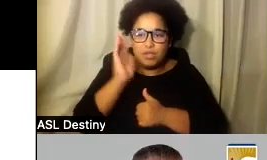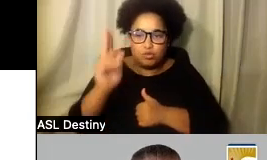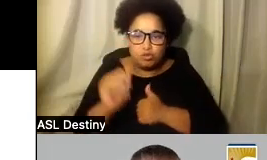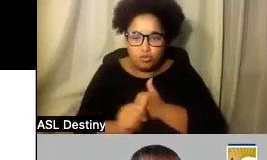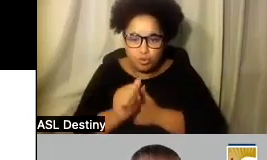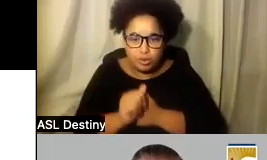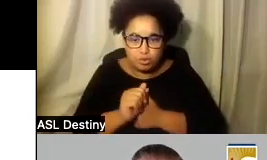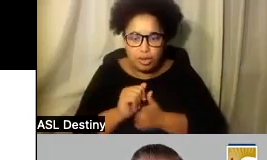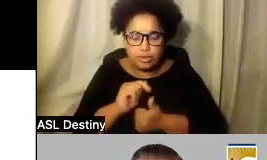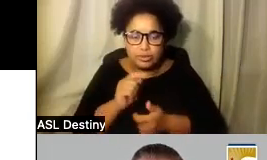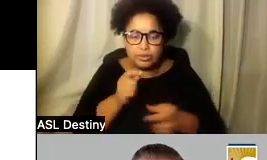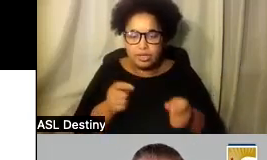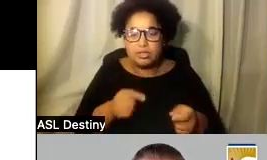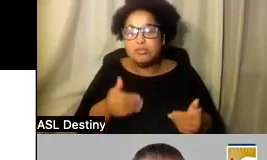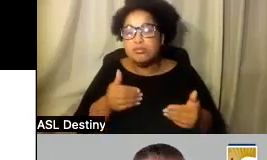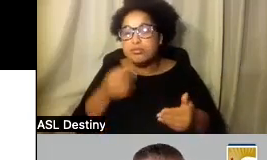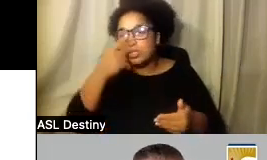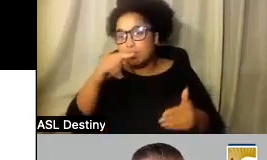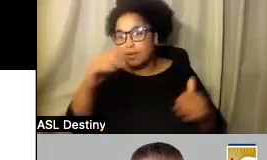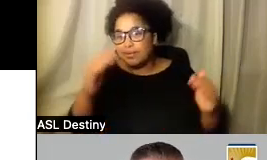ahead, whoever's handling the slides, I'll just tell you next slide.